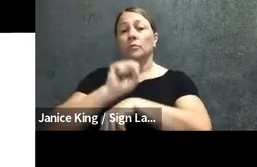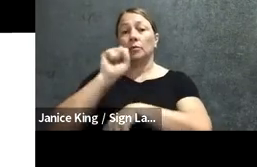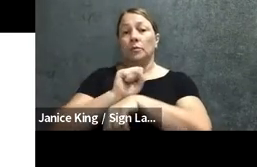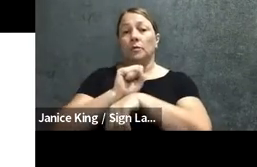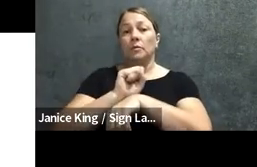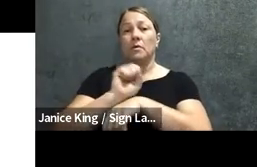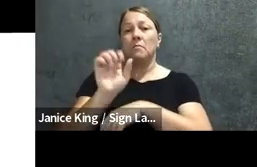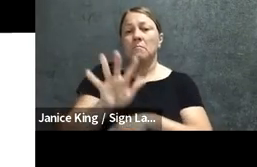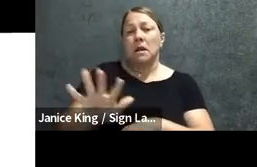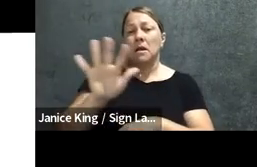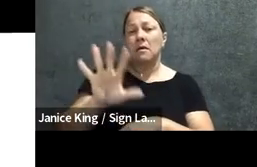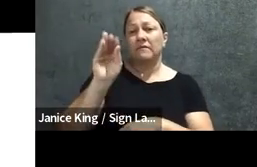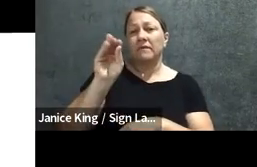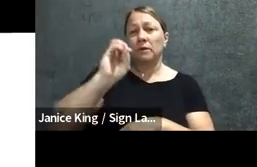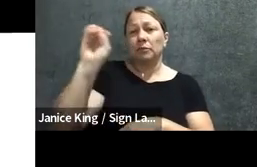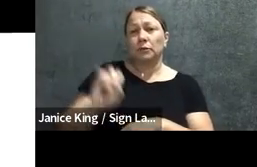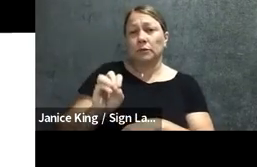Approximately 50% of